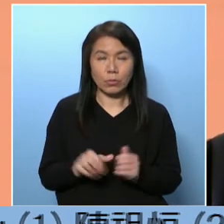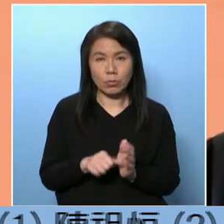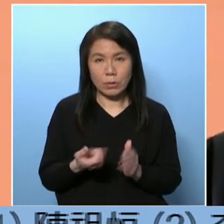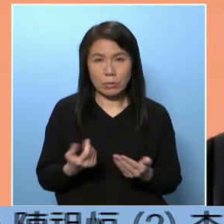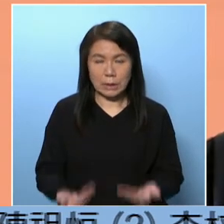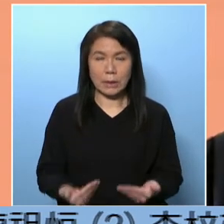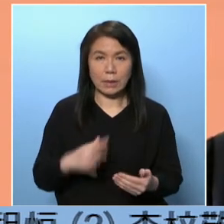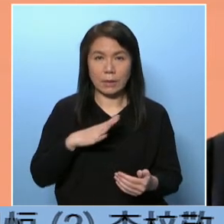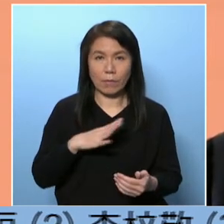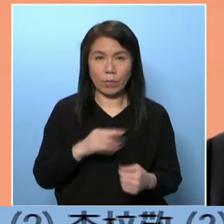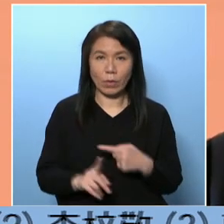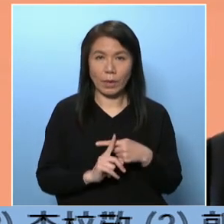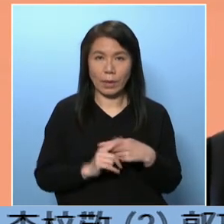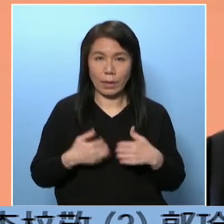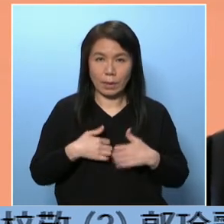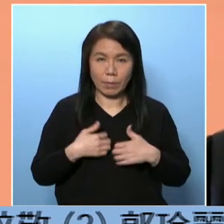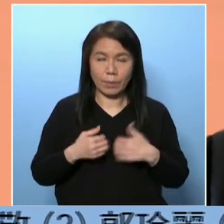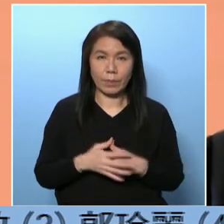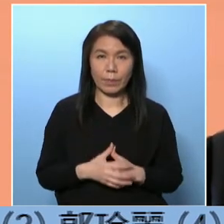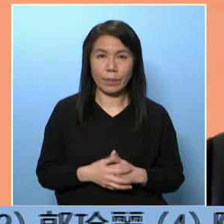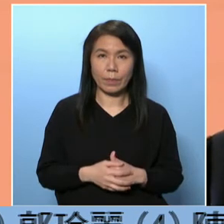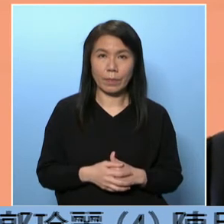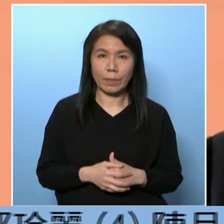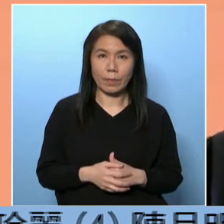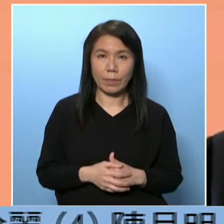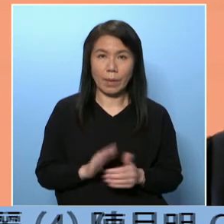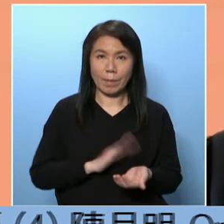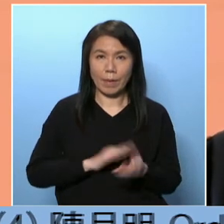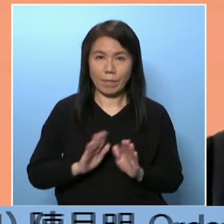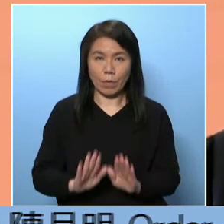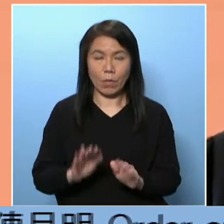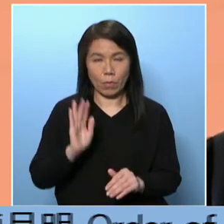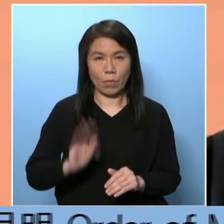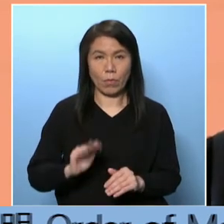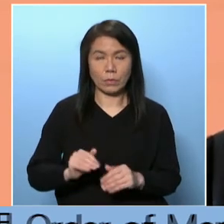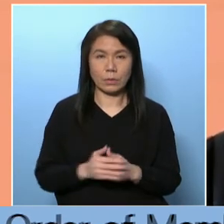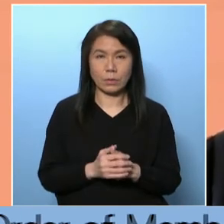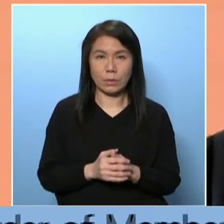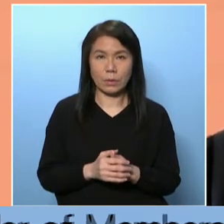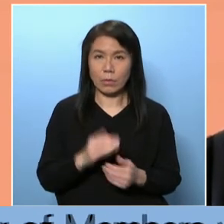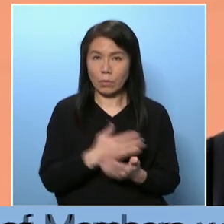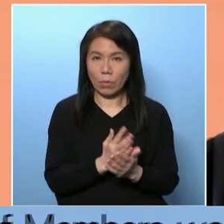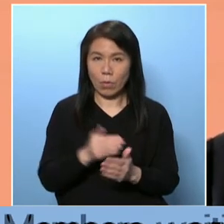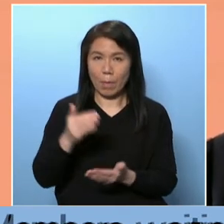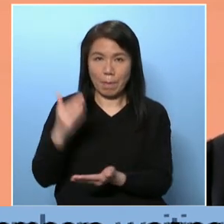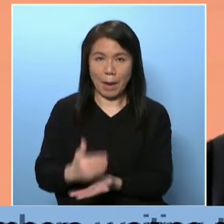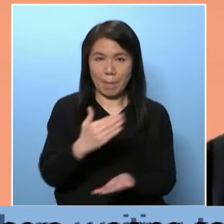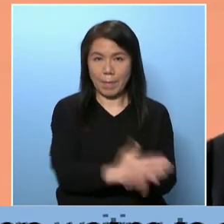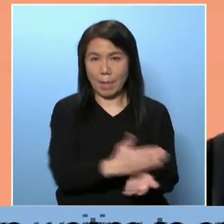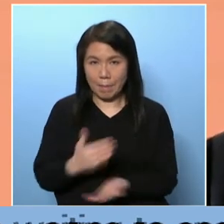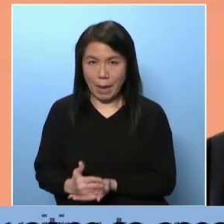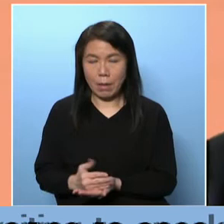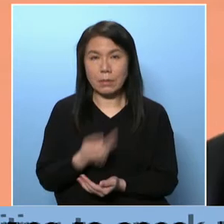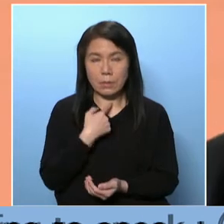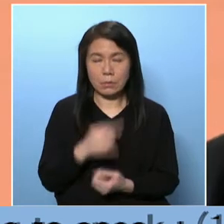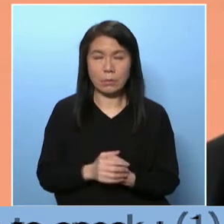a piece of legislation as a contingency measure so that we'll be able to plug all